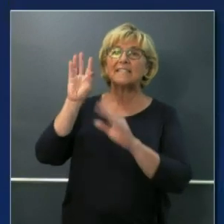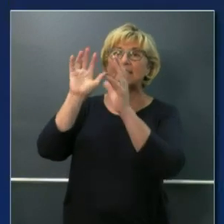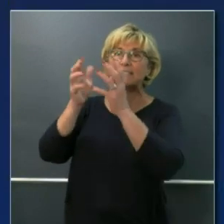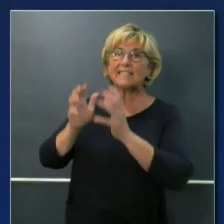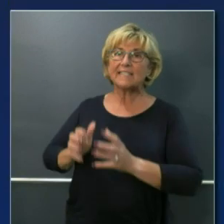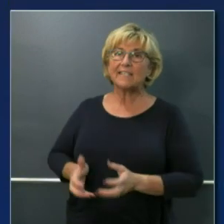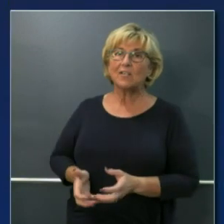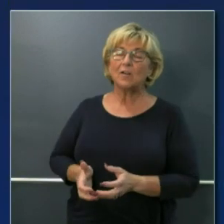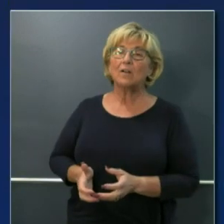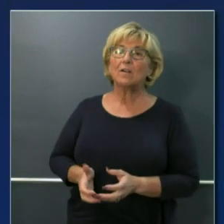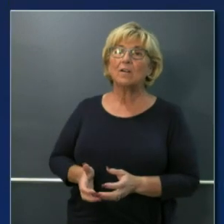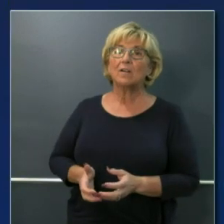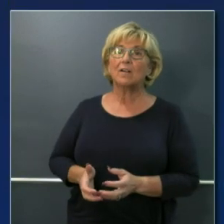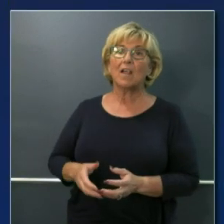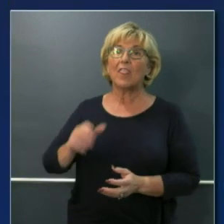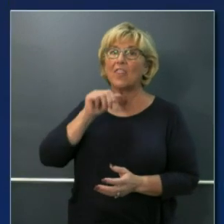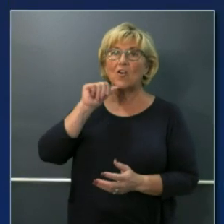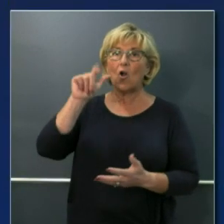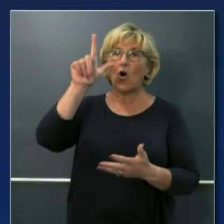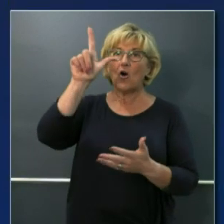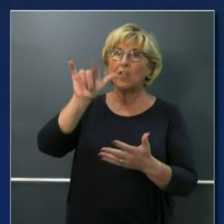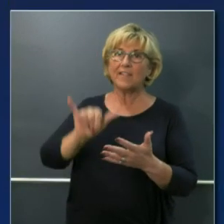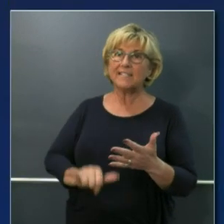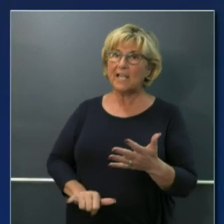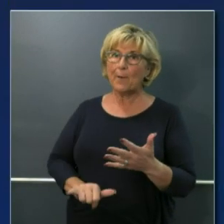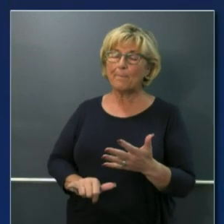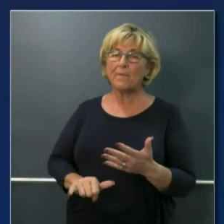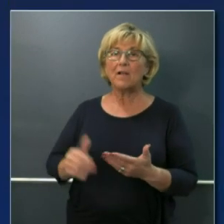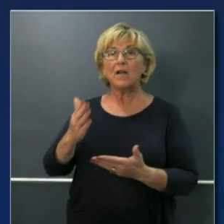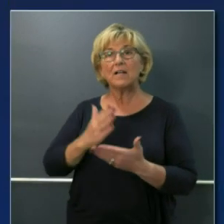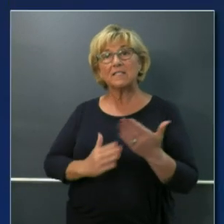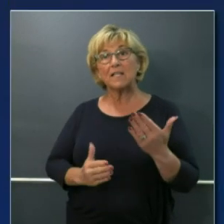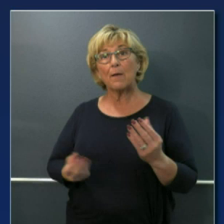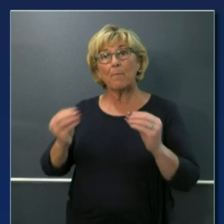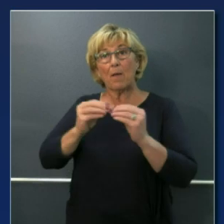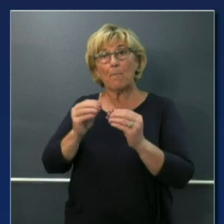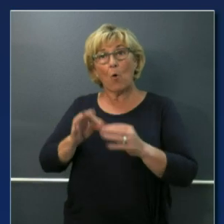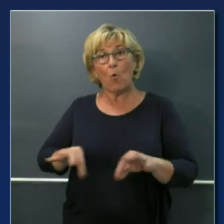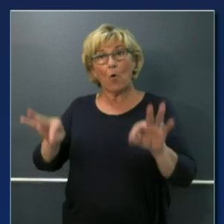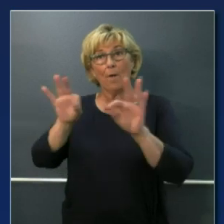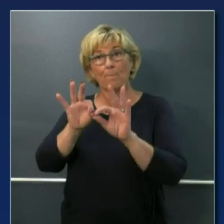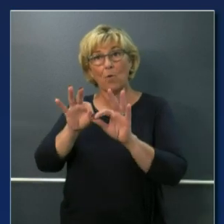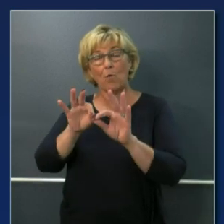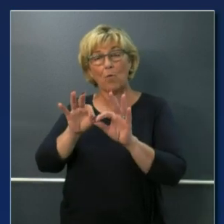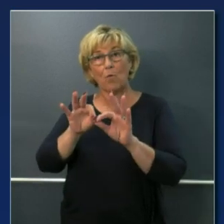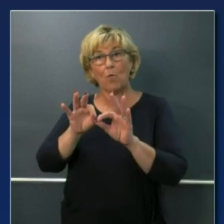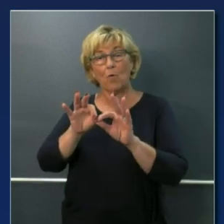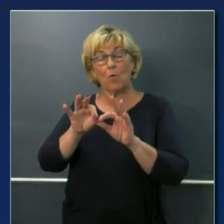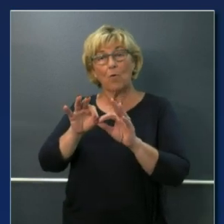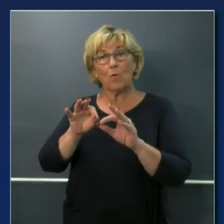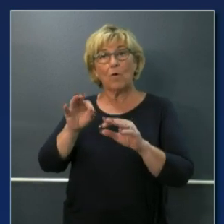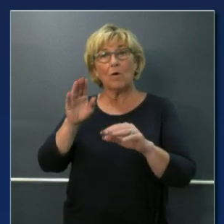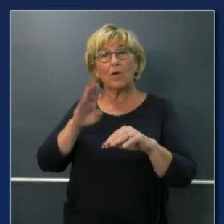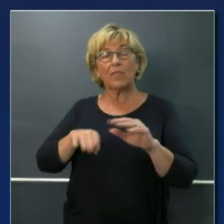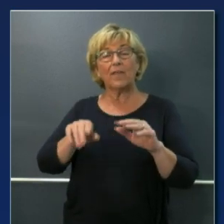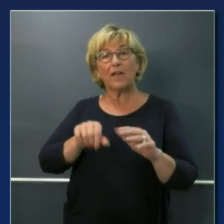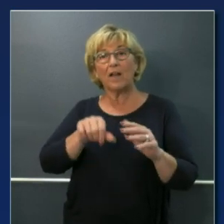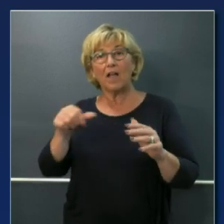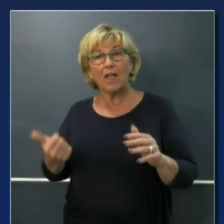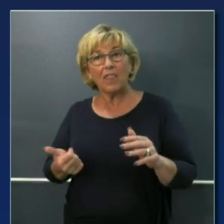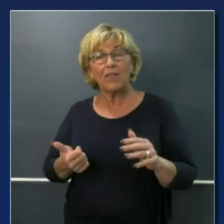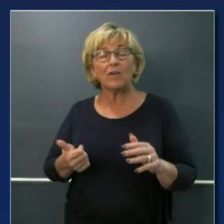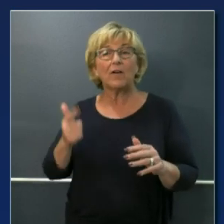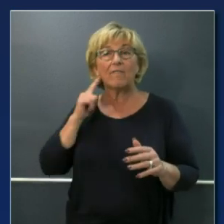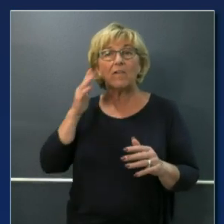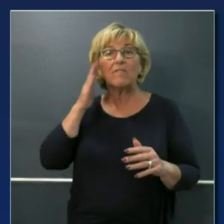6 indicators are not exactly the same. There are some that may be more important to this stage than to stages that come in the